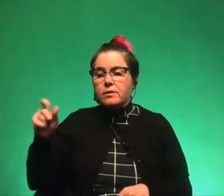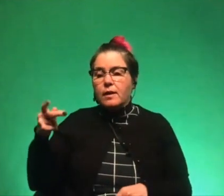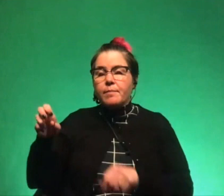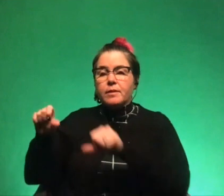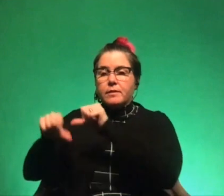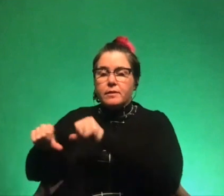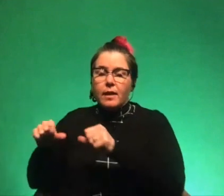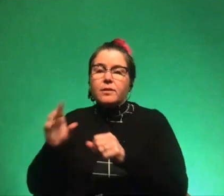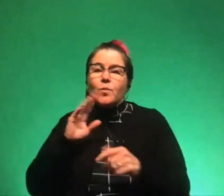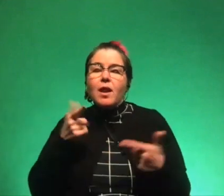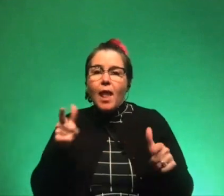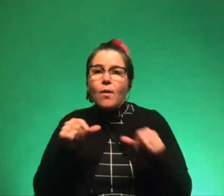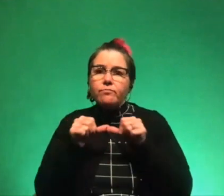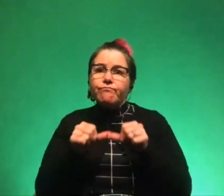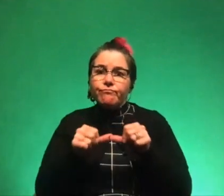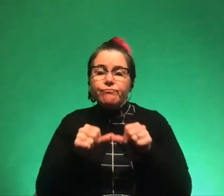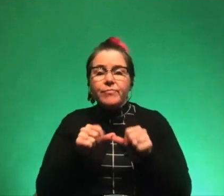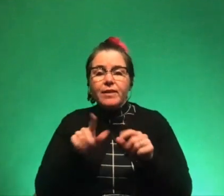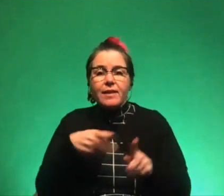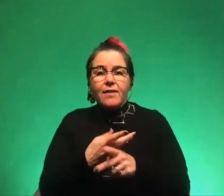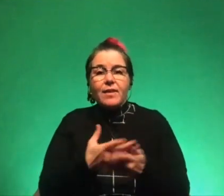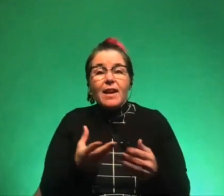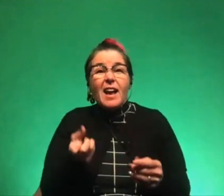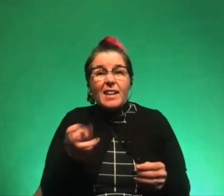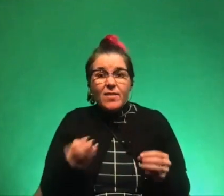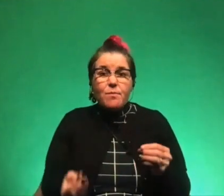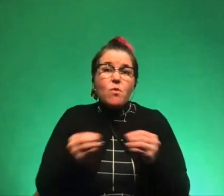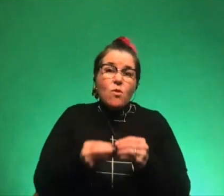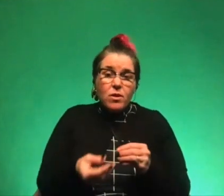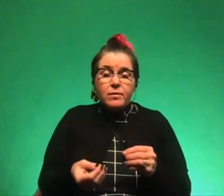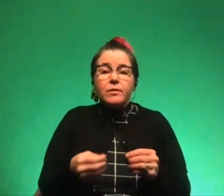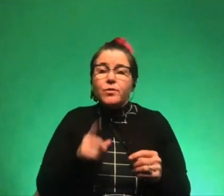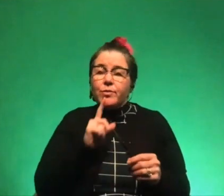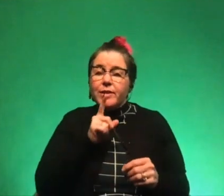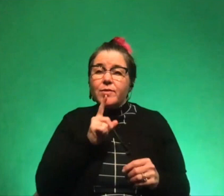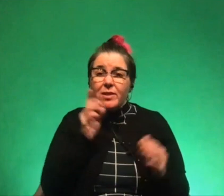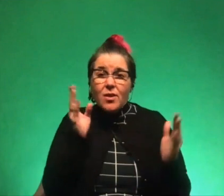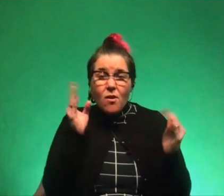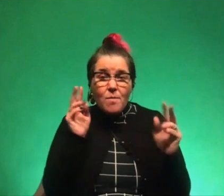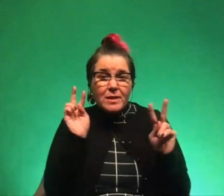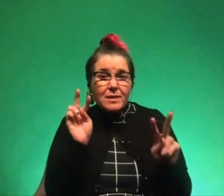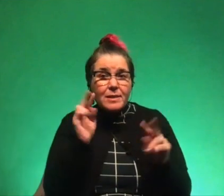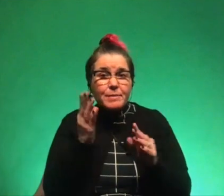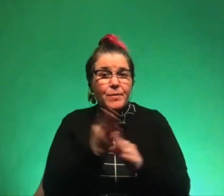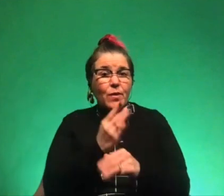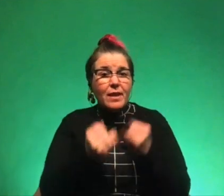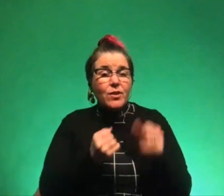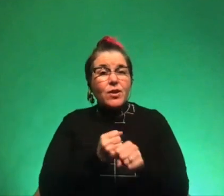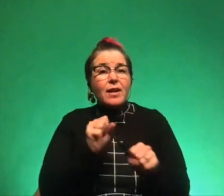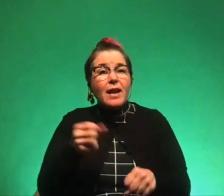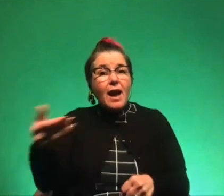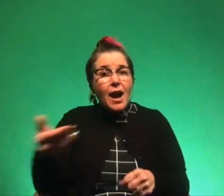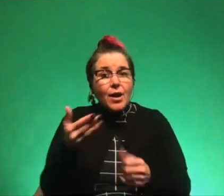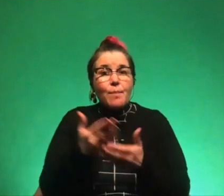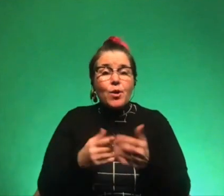patreon.com/skypeascientist, it allows us to do this stuff and allows us to do even more. We're really, really, really hoping that before the end of the year, we can hire a